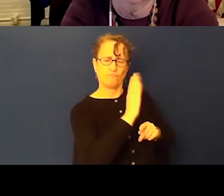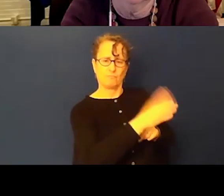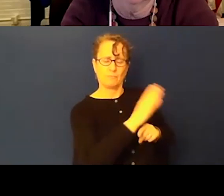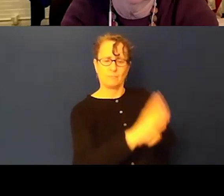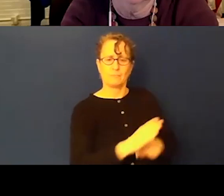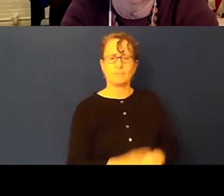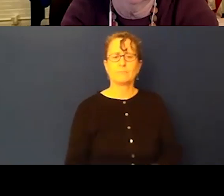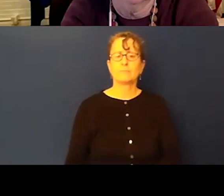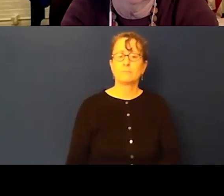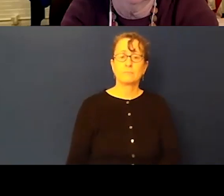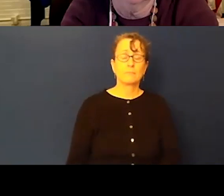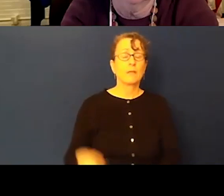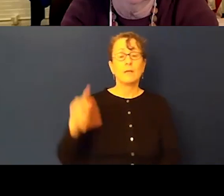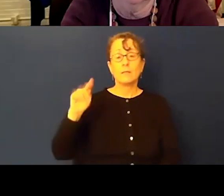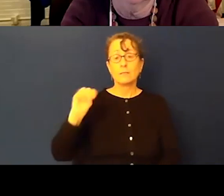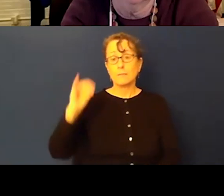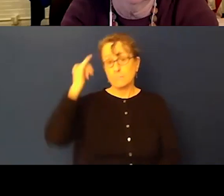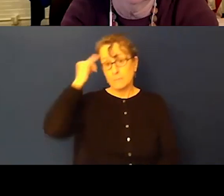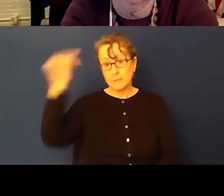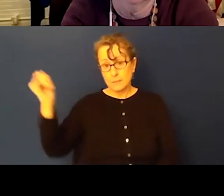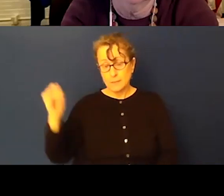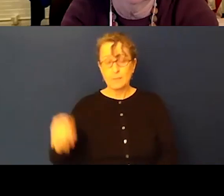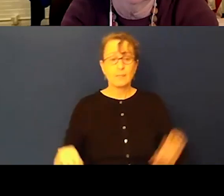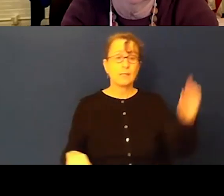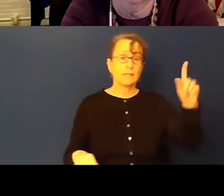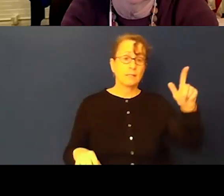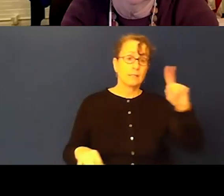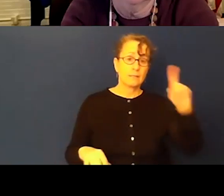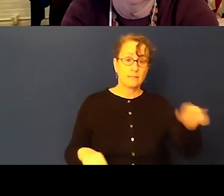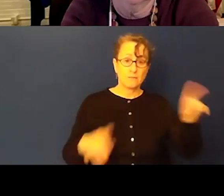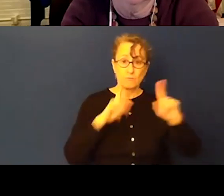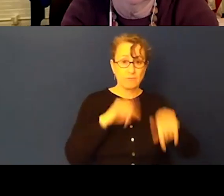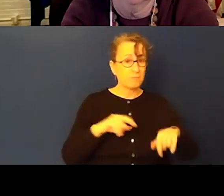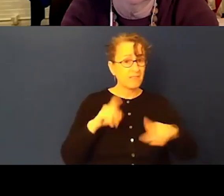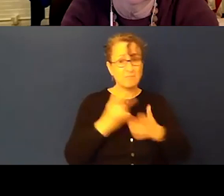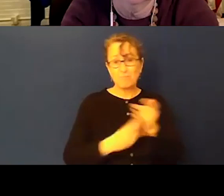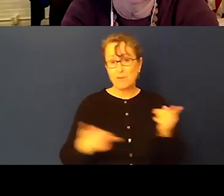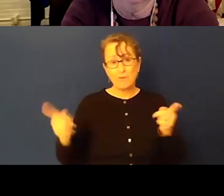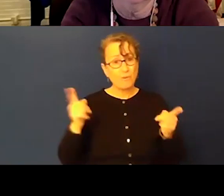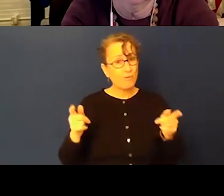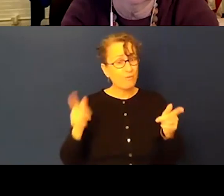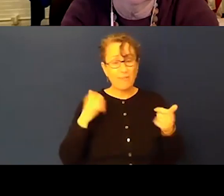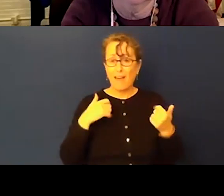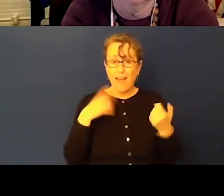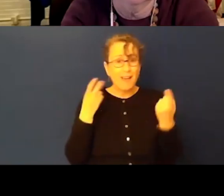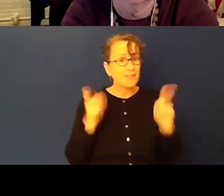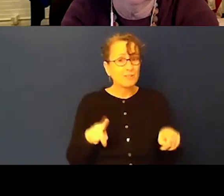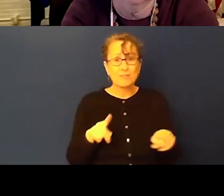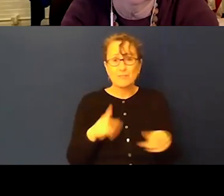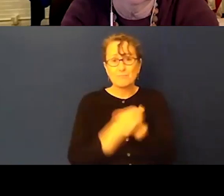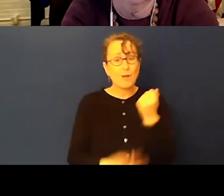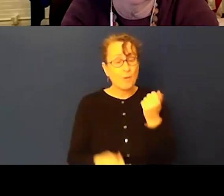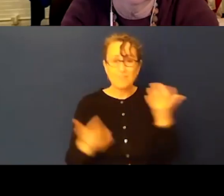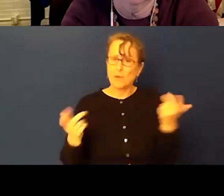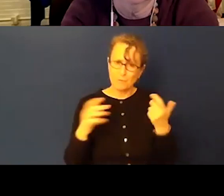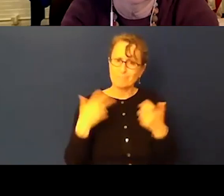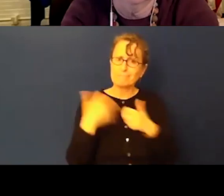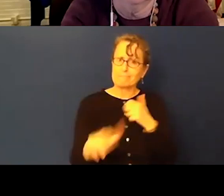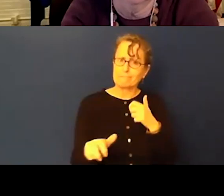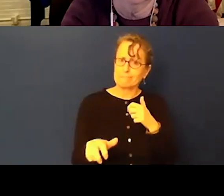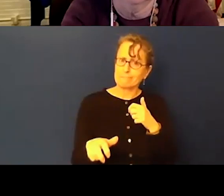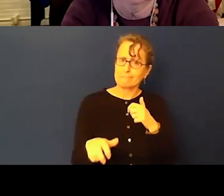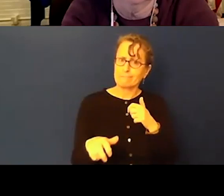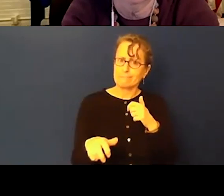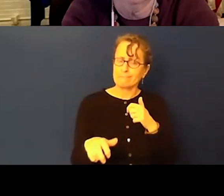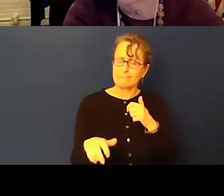Tim presented. I was listening to Liz's response, and they both seem really reasonable to me. And that's what makes this tricky is, you know, we're